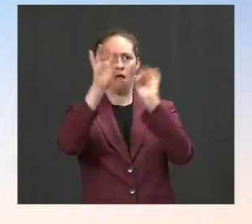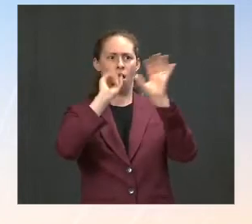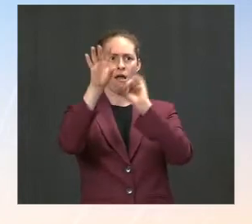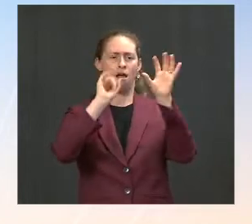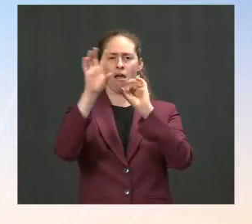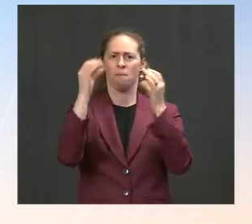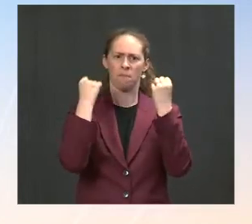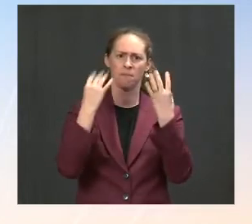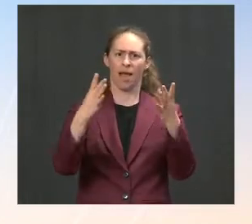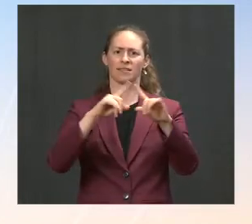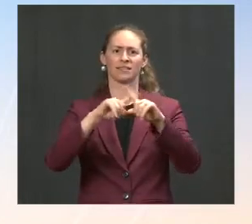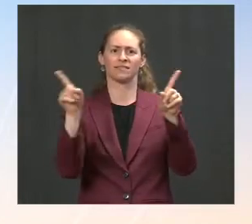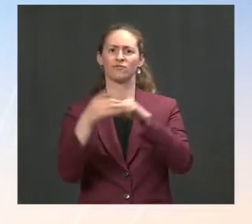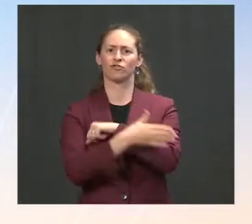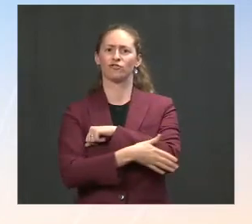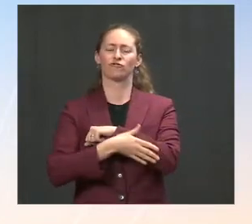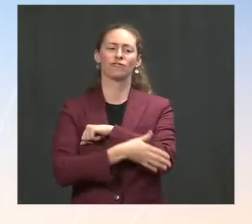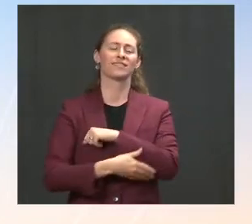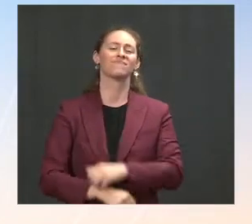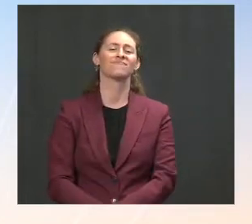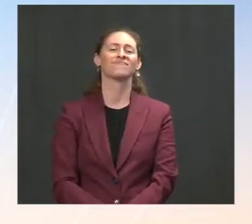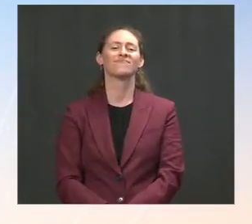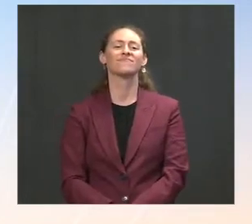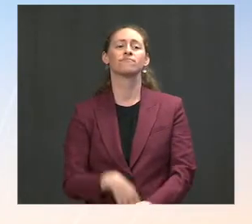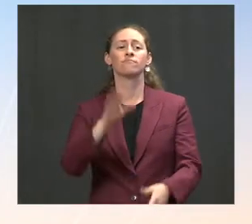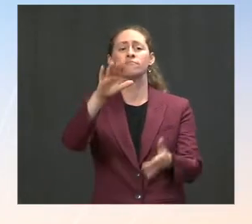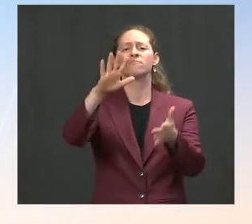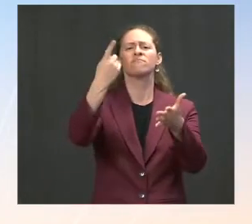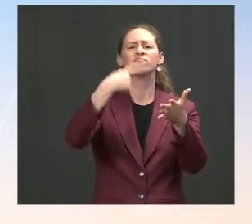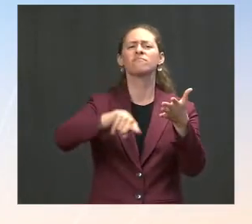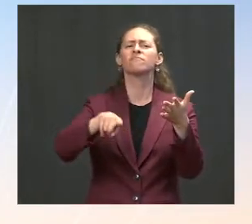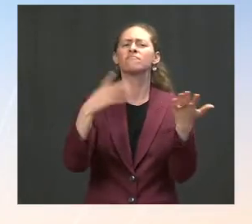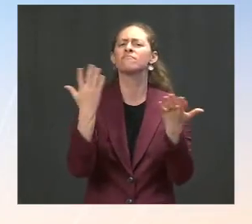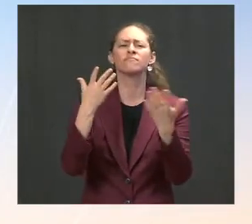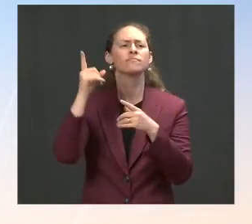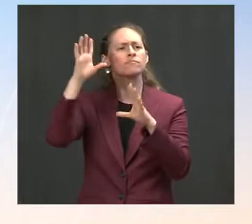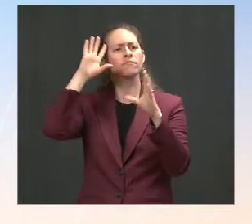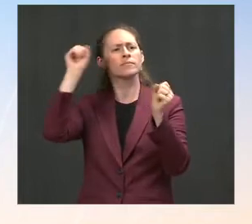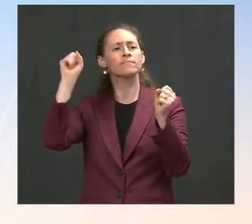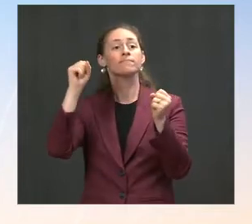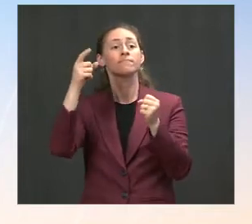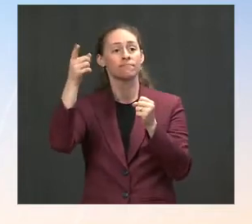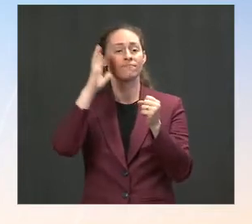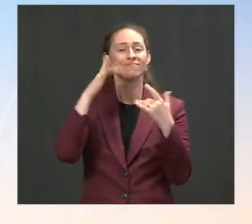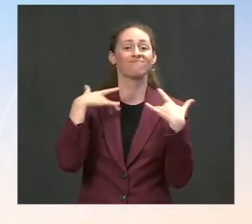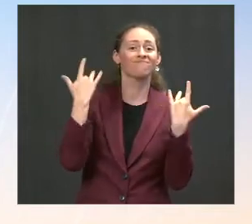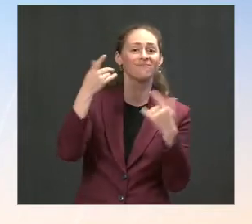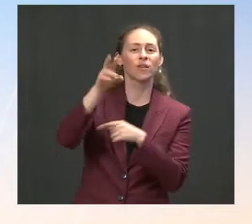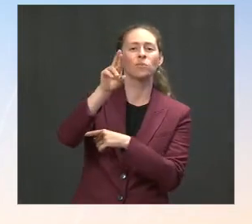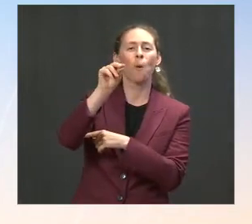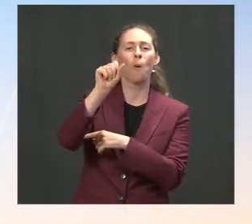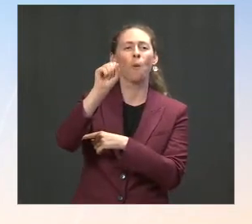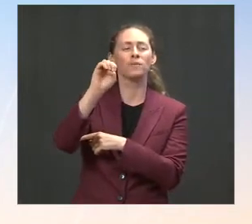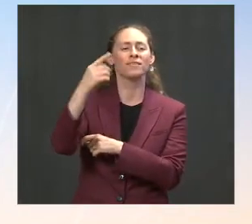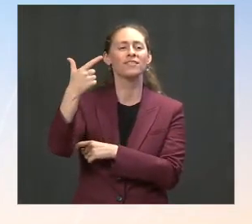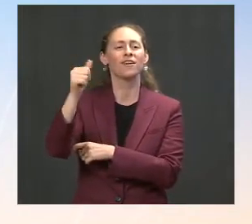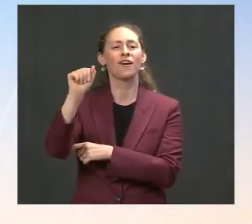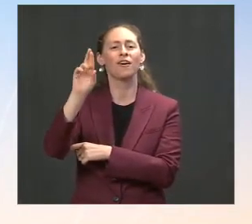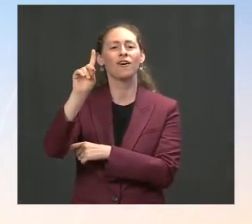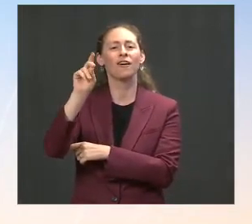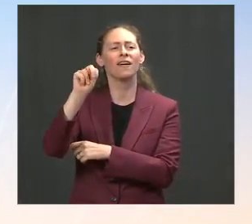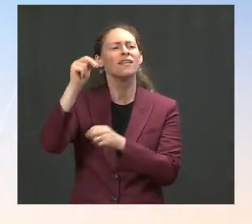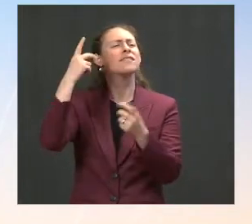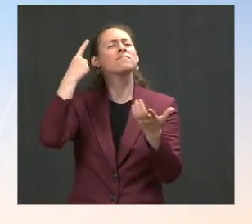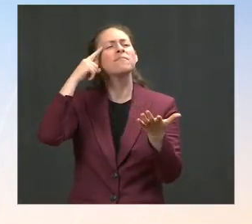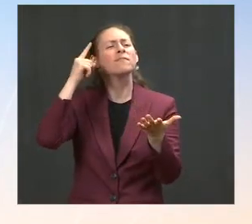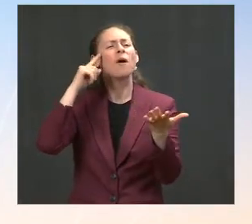ahead, on Monday, the President will host an event in the Rose Garden to celebrate the 31st anniversary of the Americans with Disabilities Act, which the President proudly